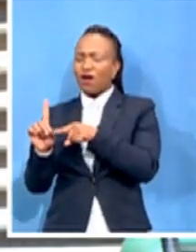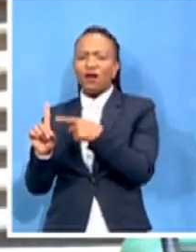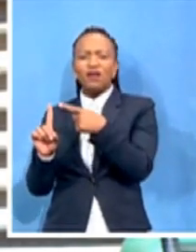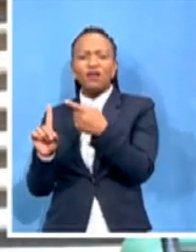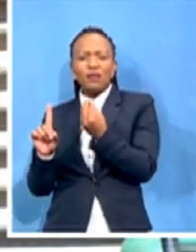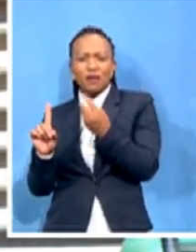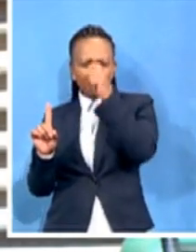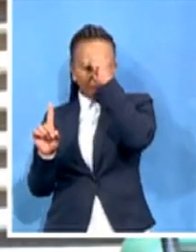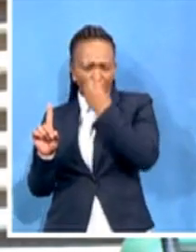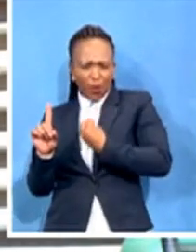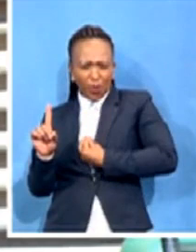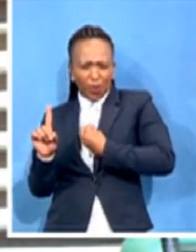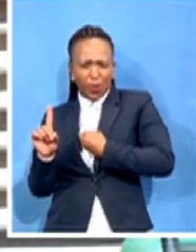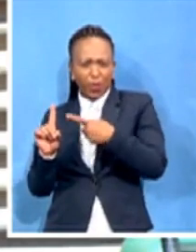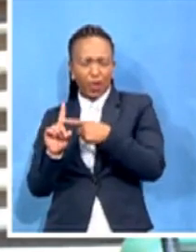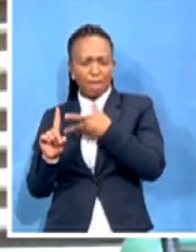all devastated.